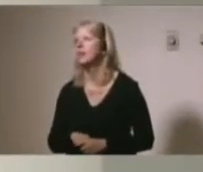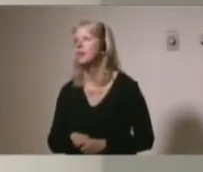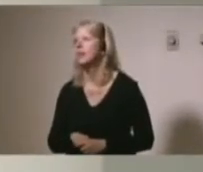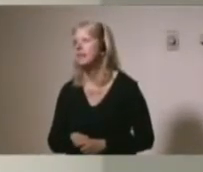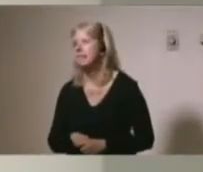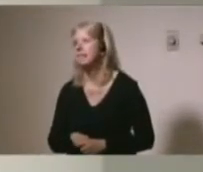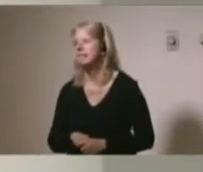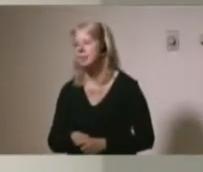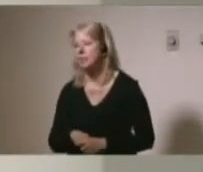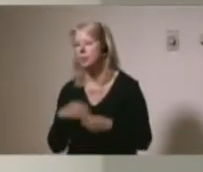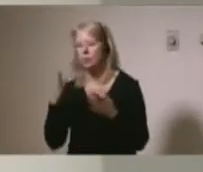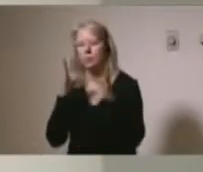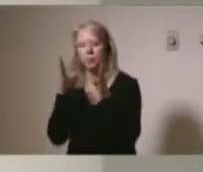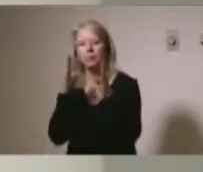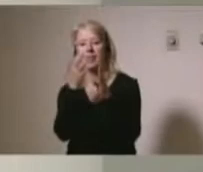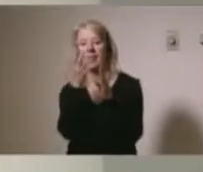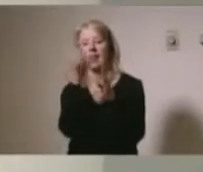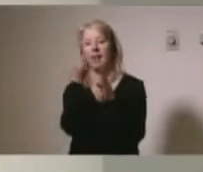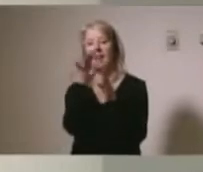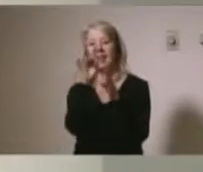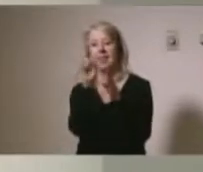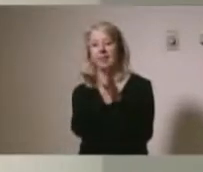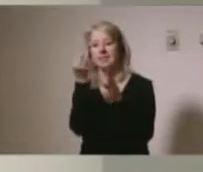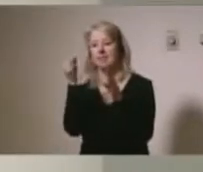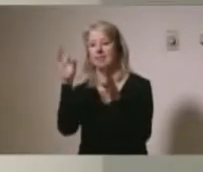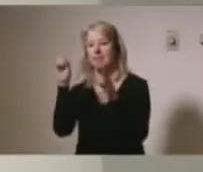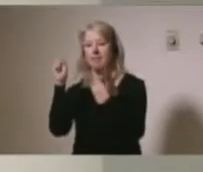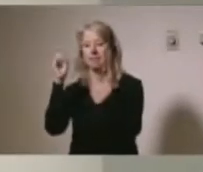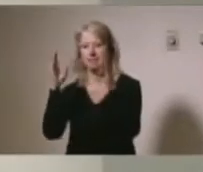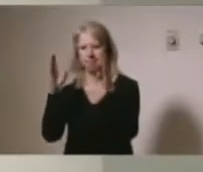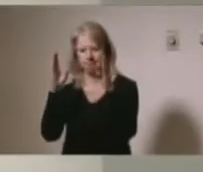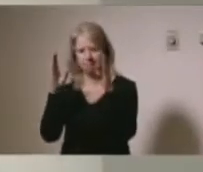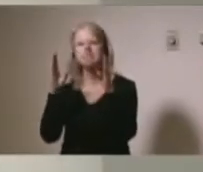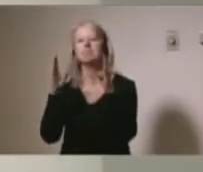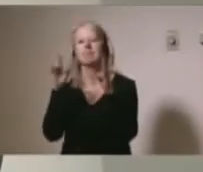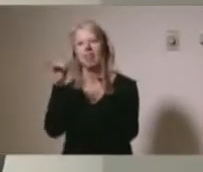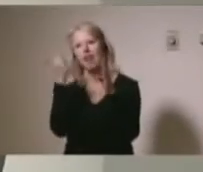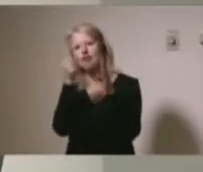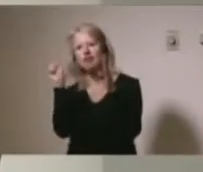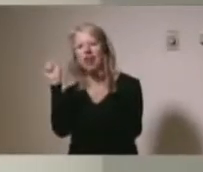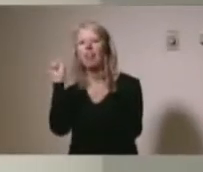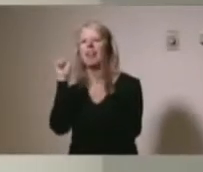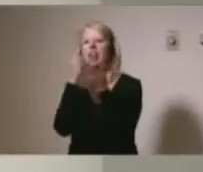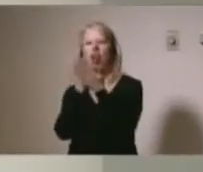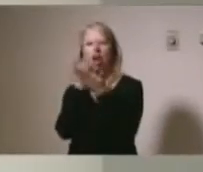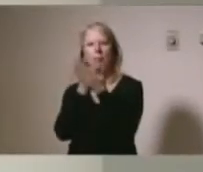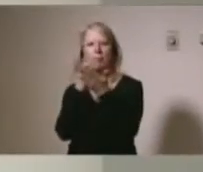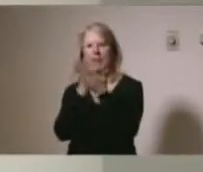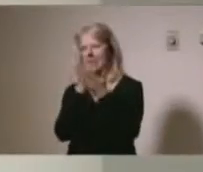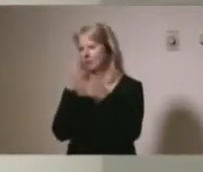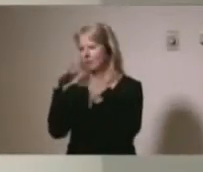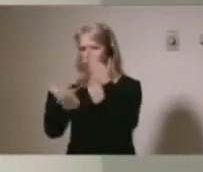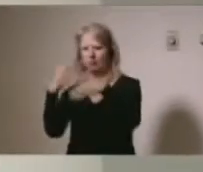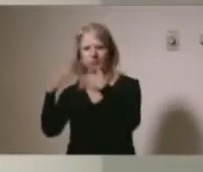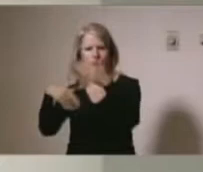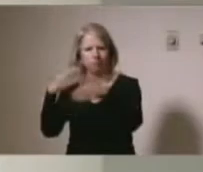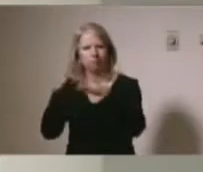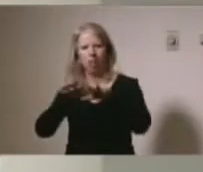So in the 80s and 90s, you saw a radical neoliberal economic reforms sweep across New